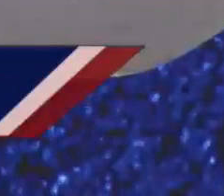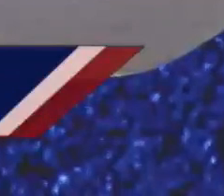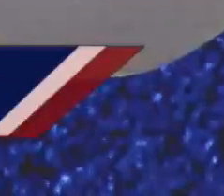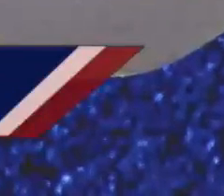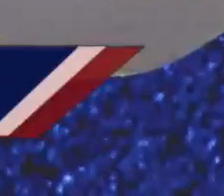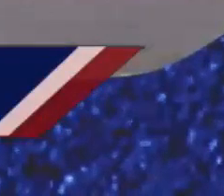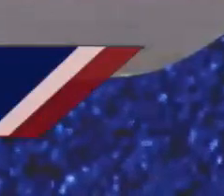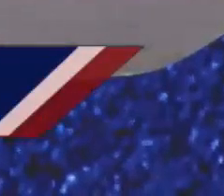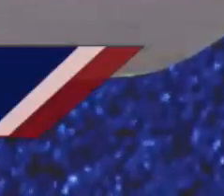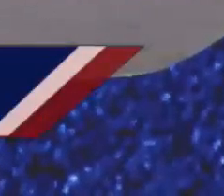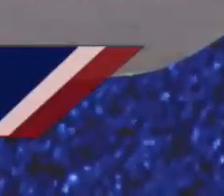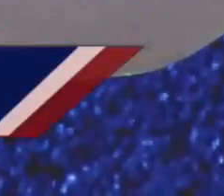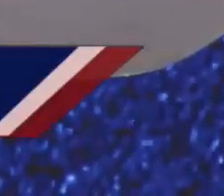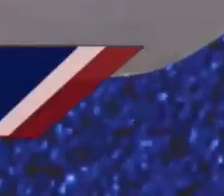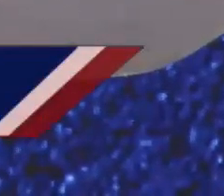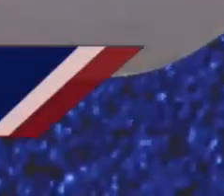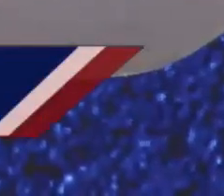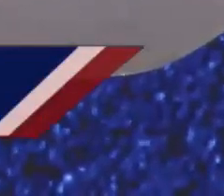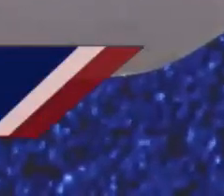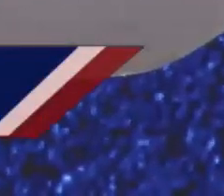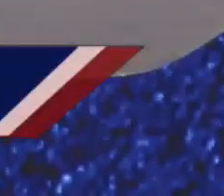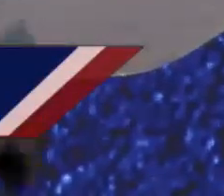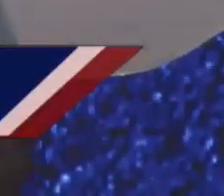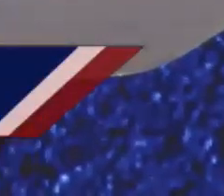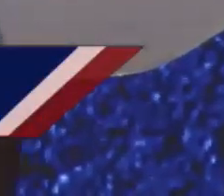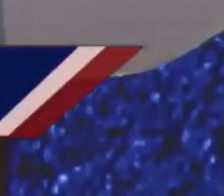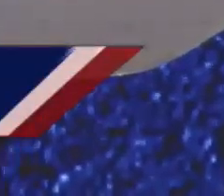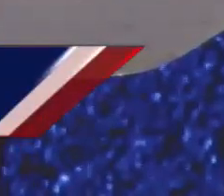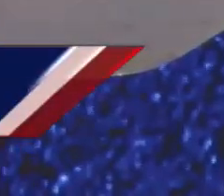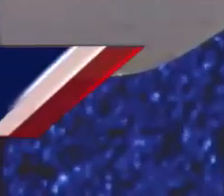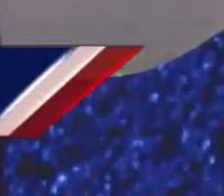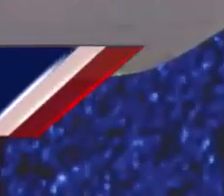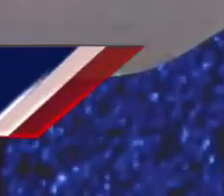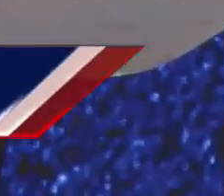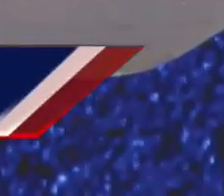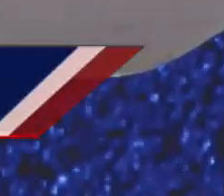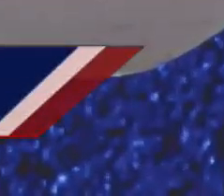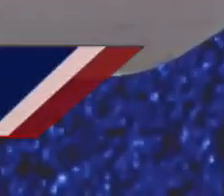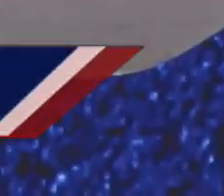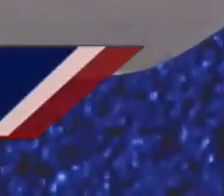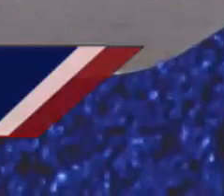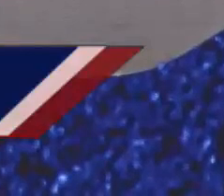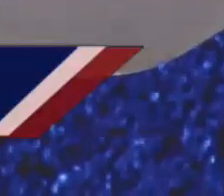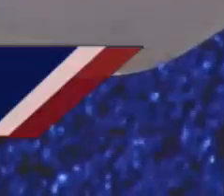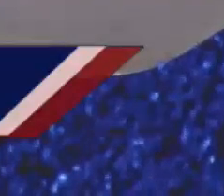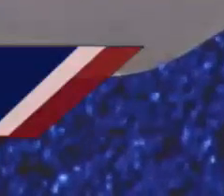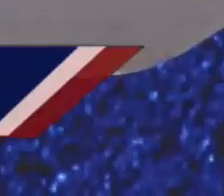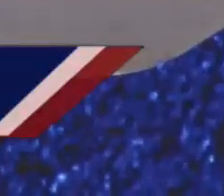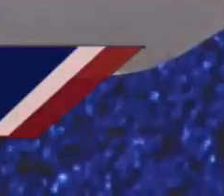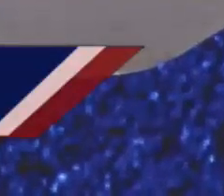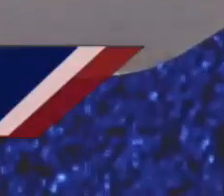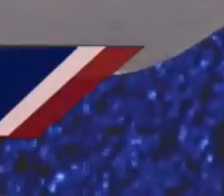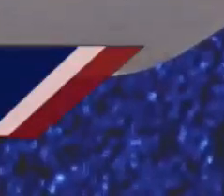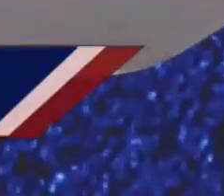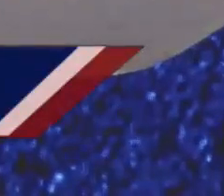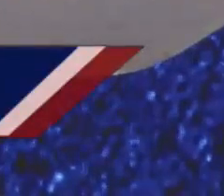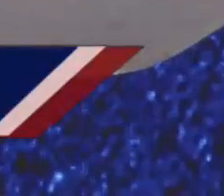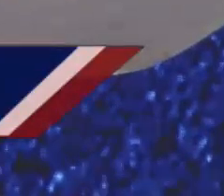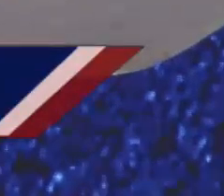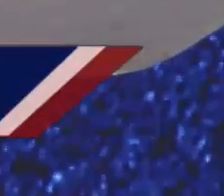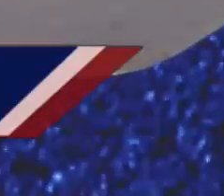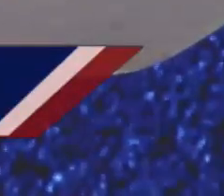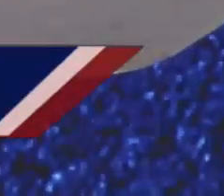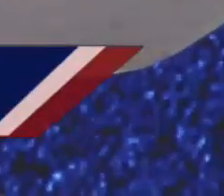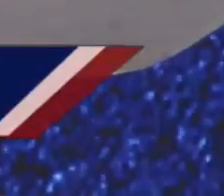saving gospel as servants of Christ. We please God, then we preach